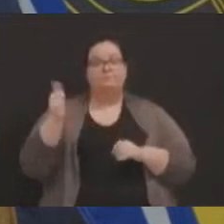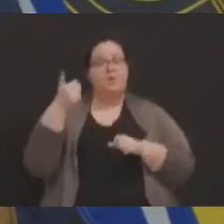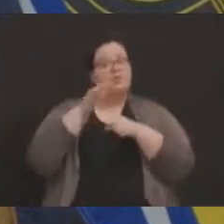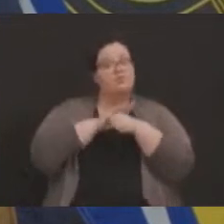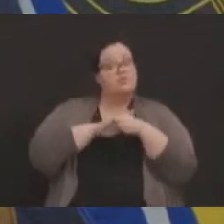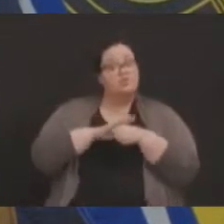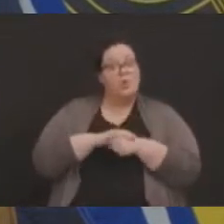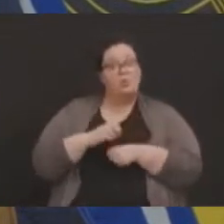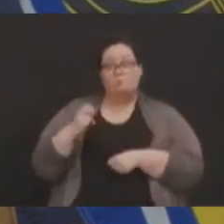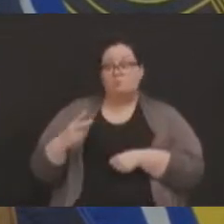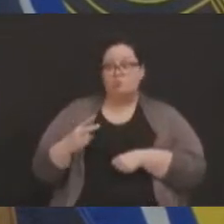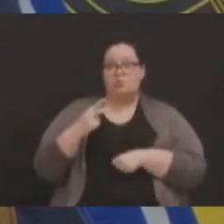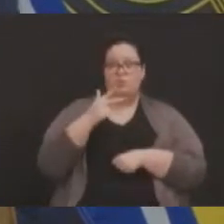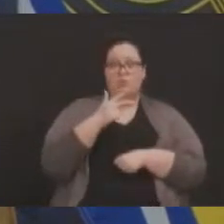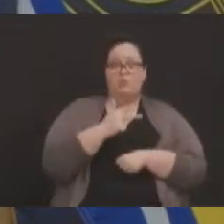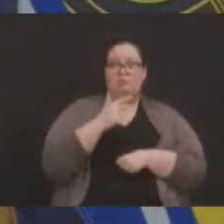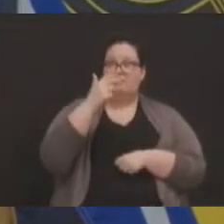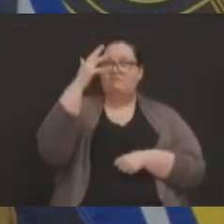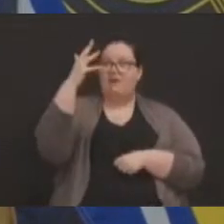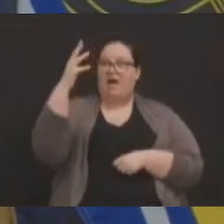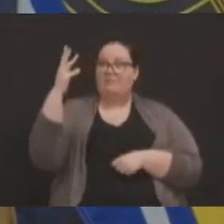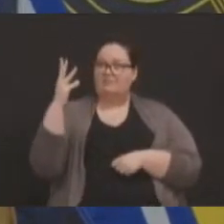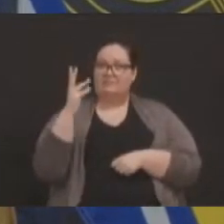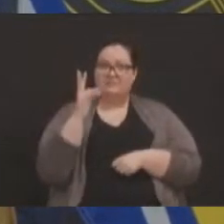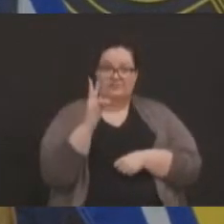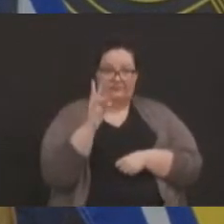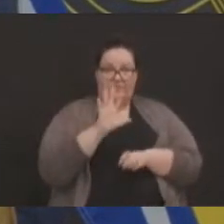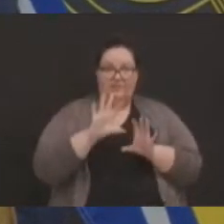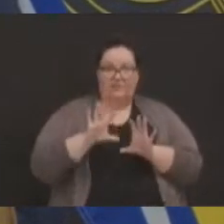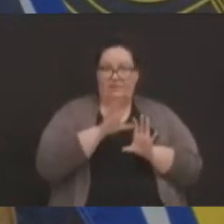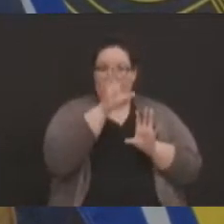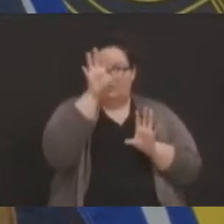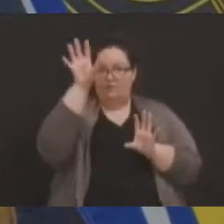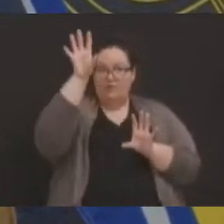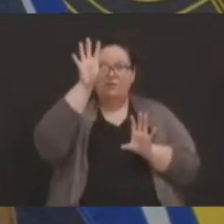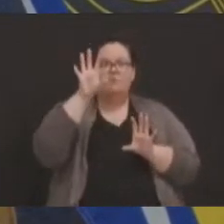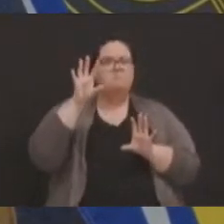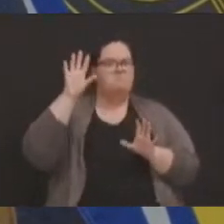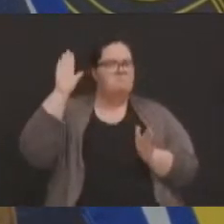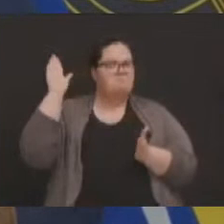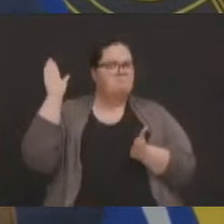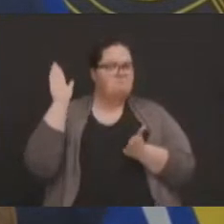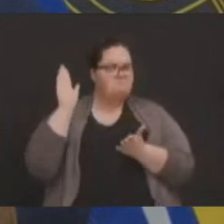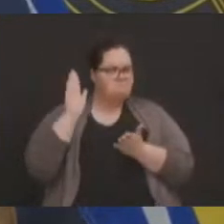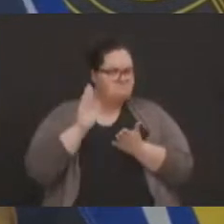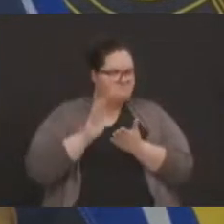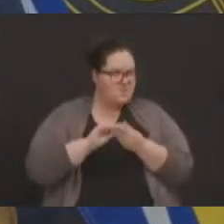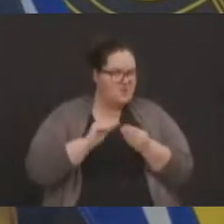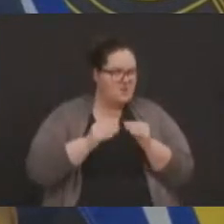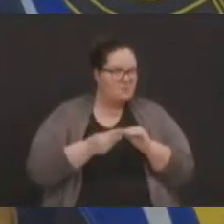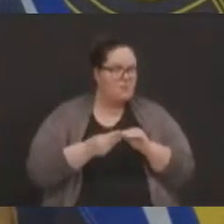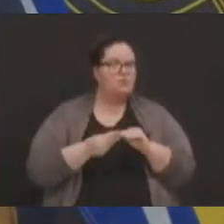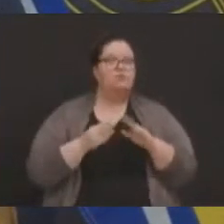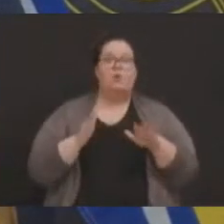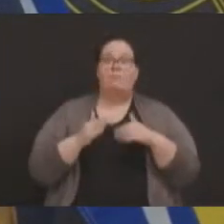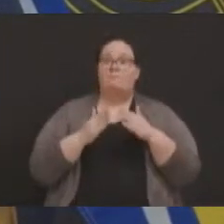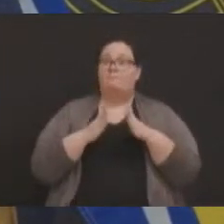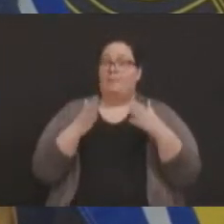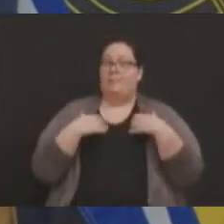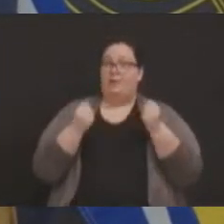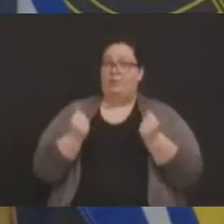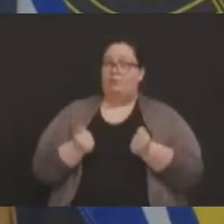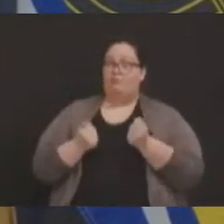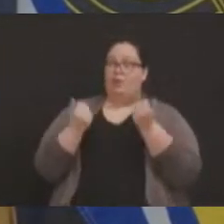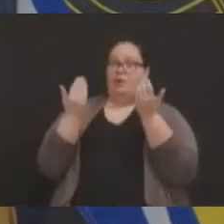recommendation of Public Health and are moving Zone 2, the St. John region, and Zone 3, the Fredericton region, to the orange